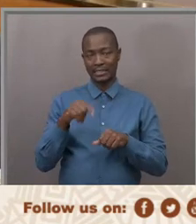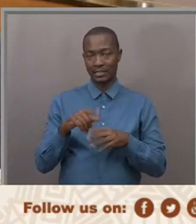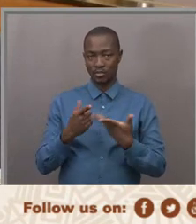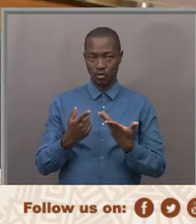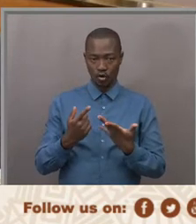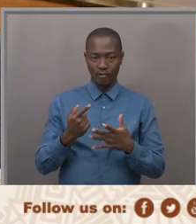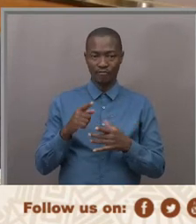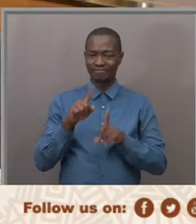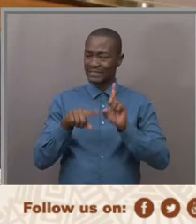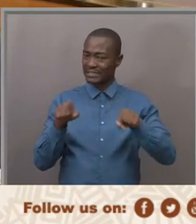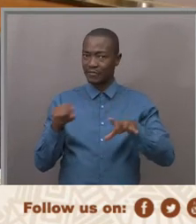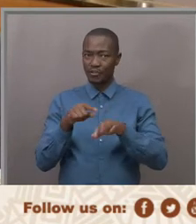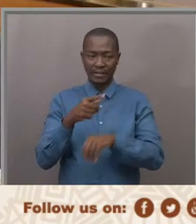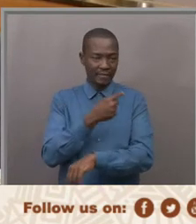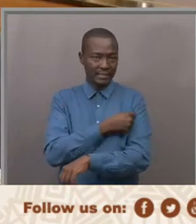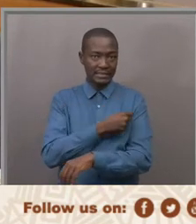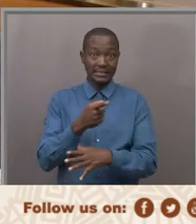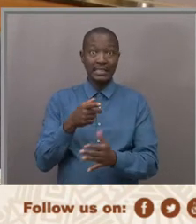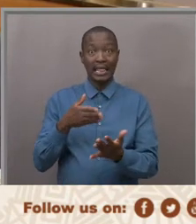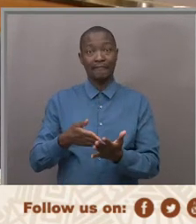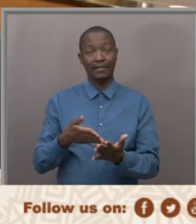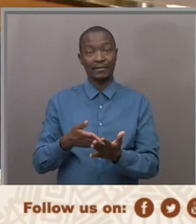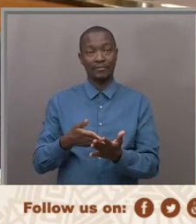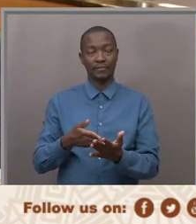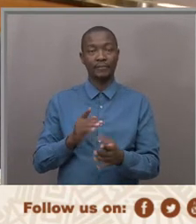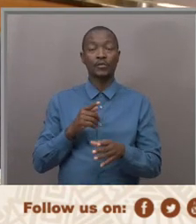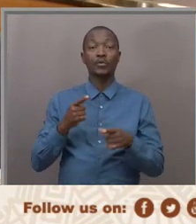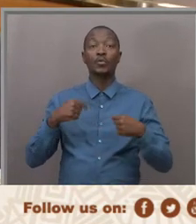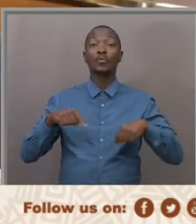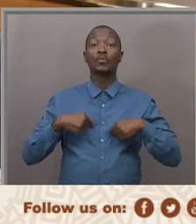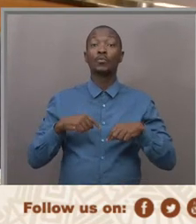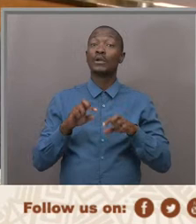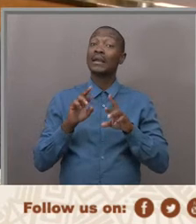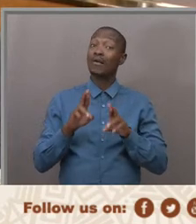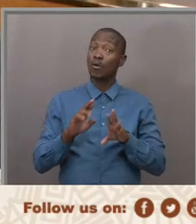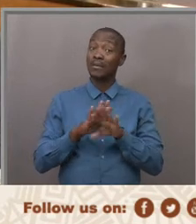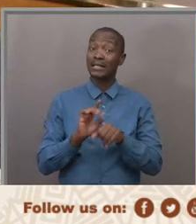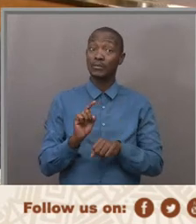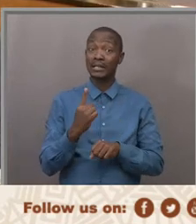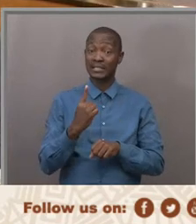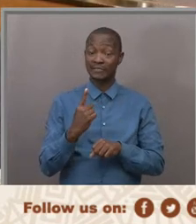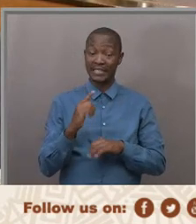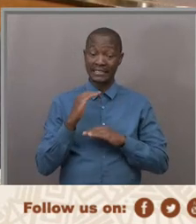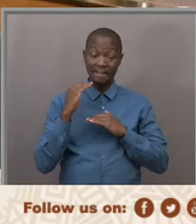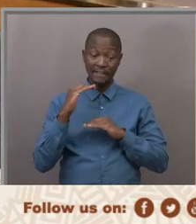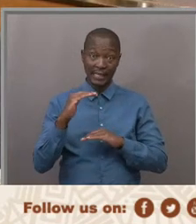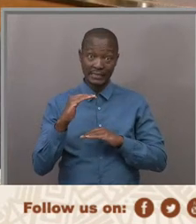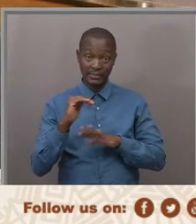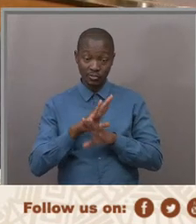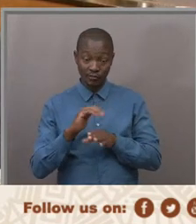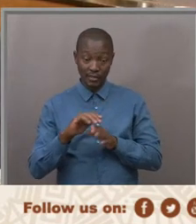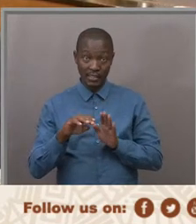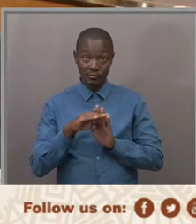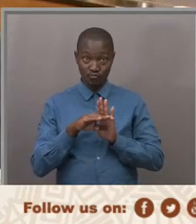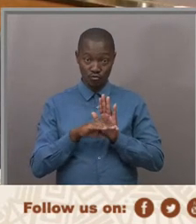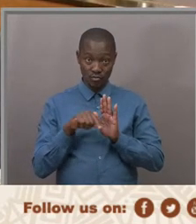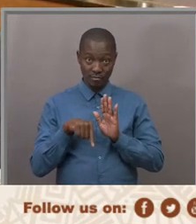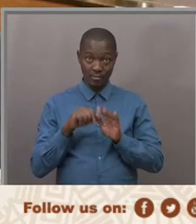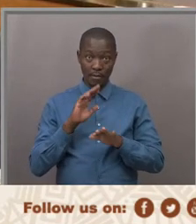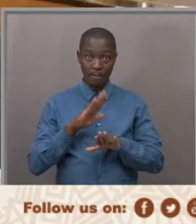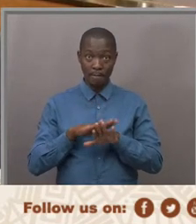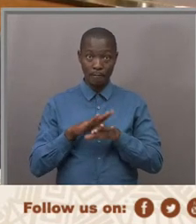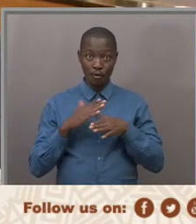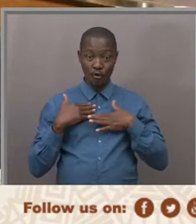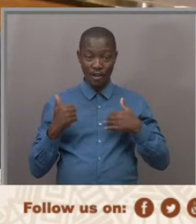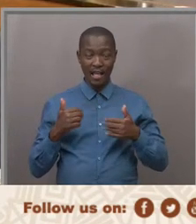vaccines that are available. We're hoping that with this very first phase of this program, more healthcare